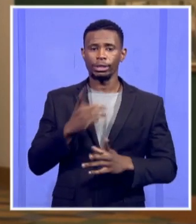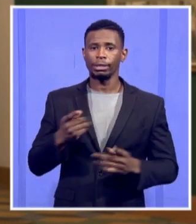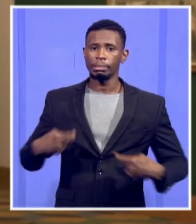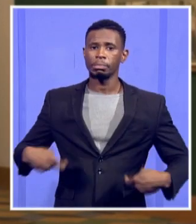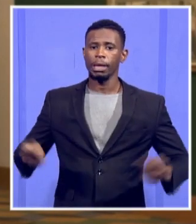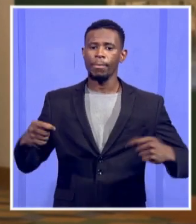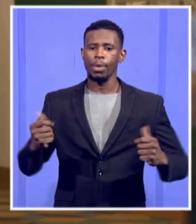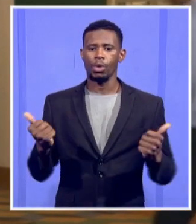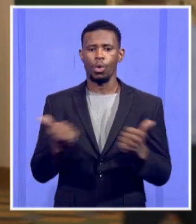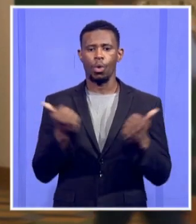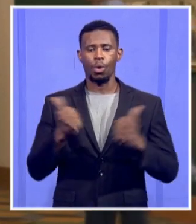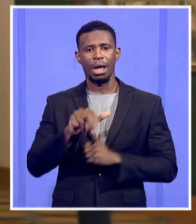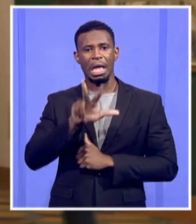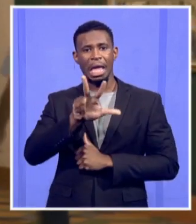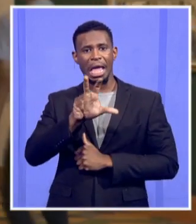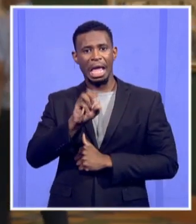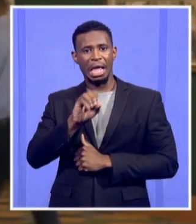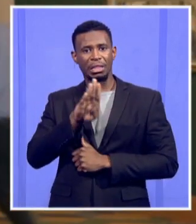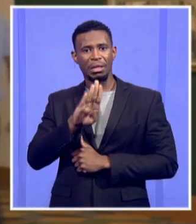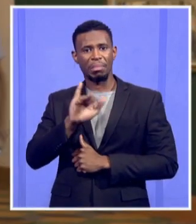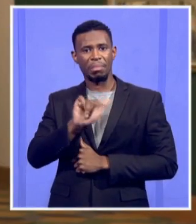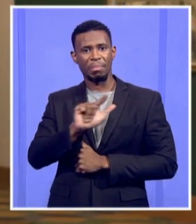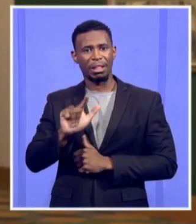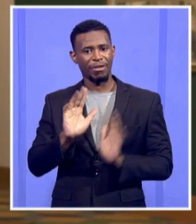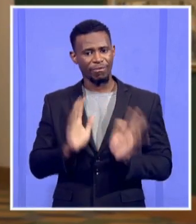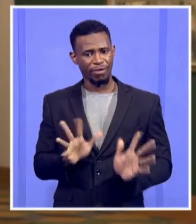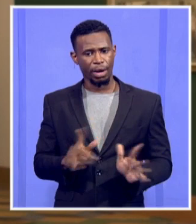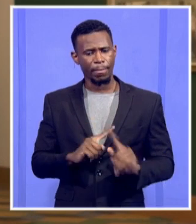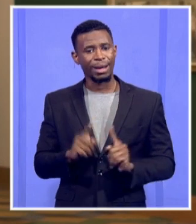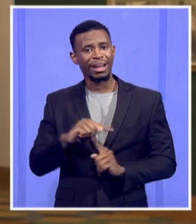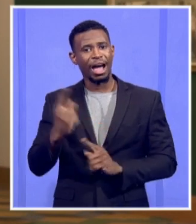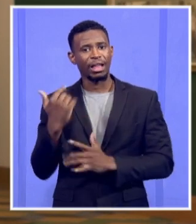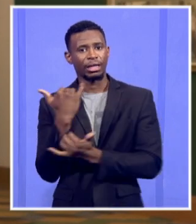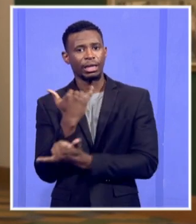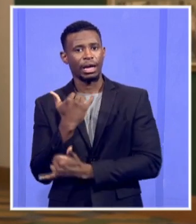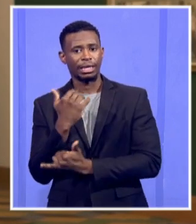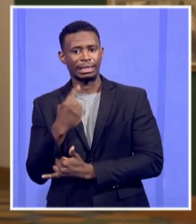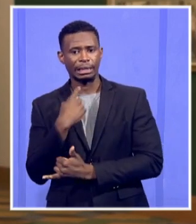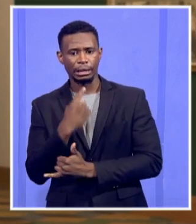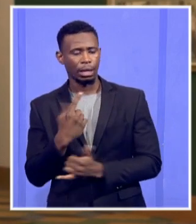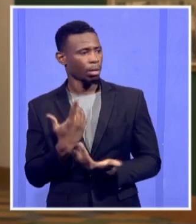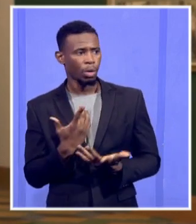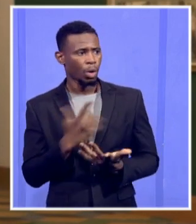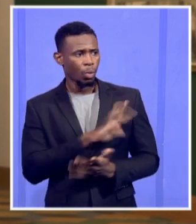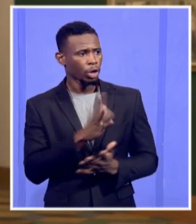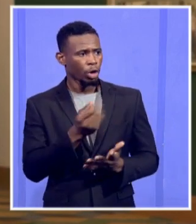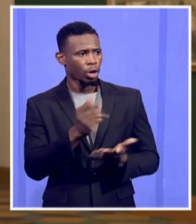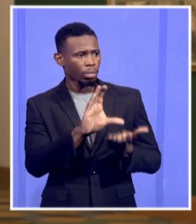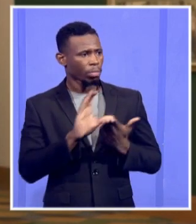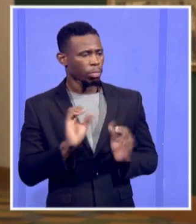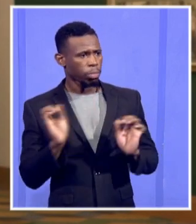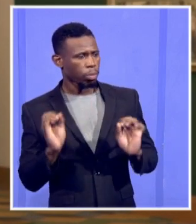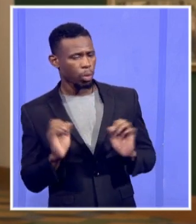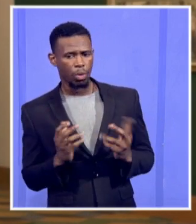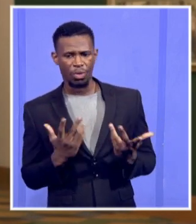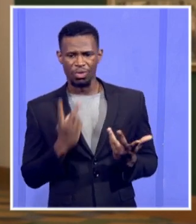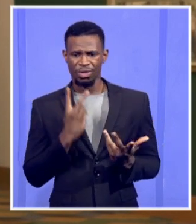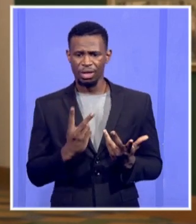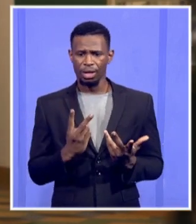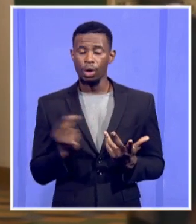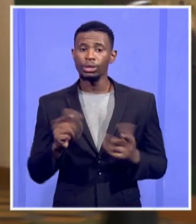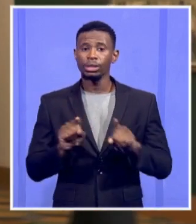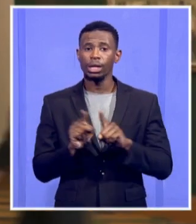saying we haven't seen anything. You also have a situation at Glasgow last year Many countries made commitments,